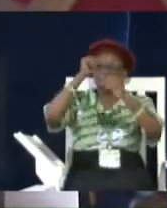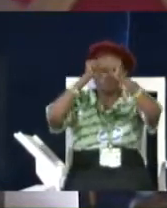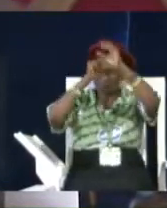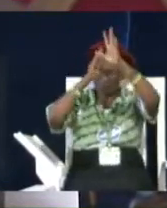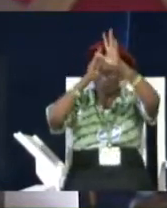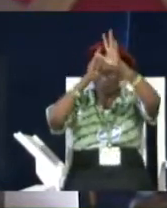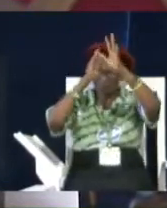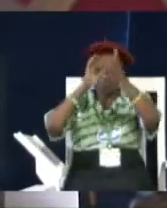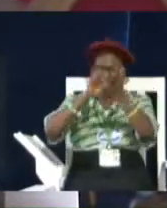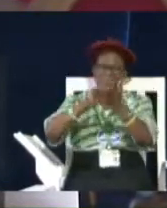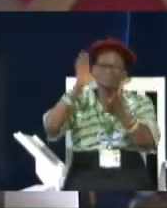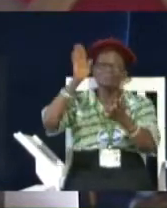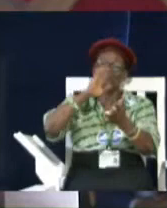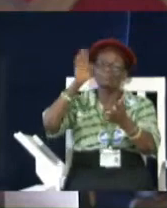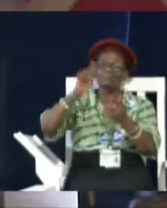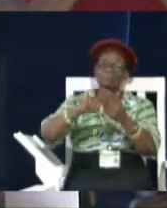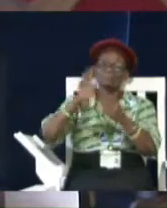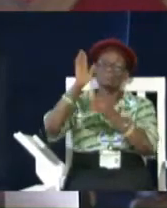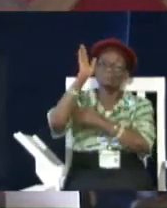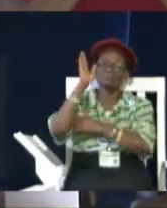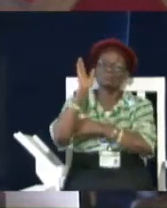Glory be to God.